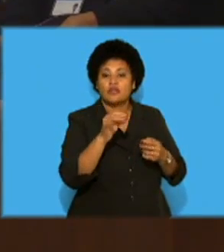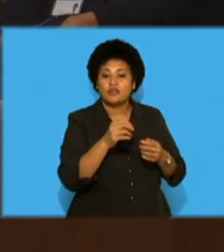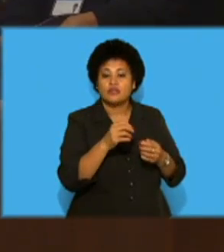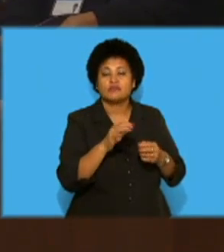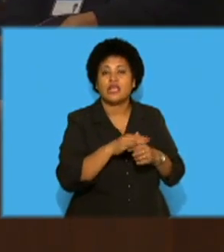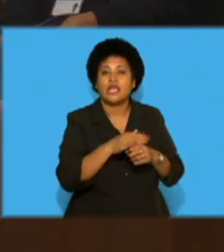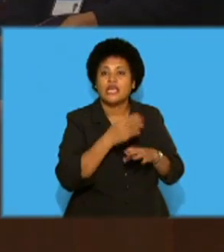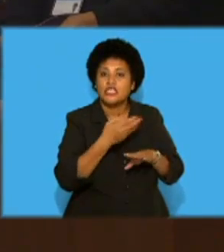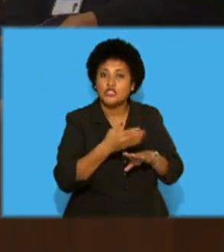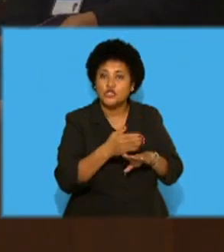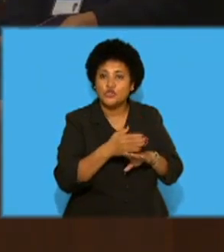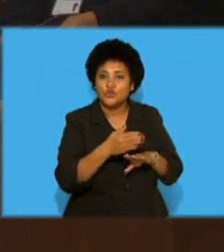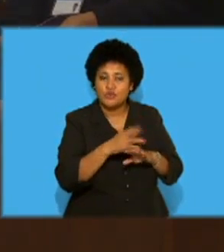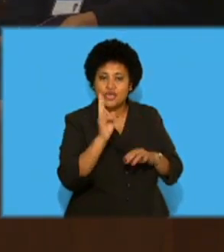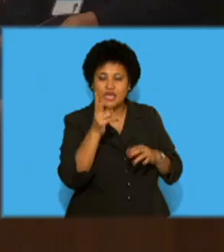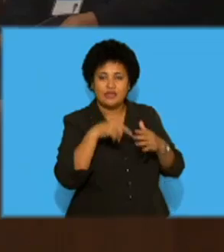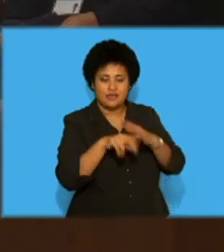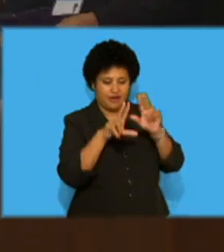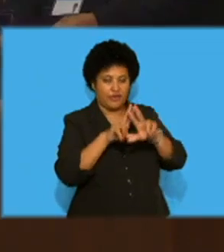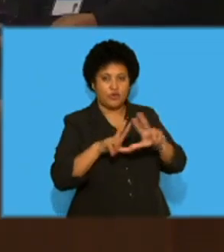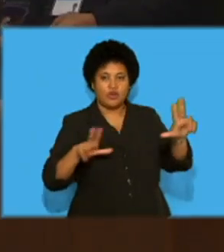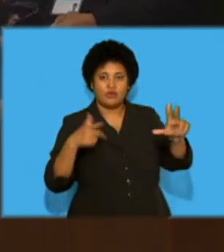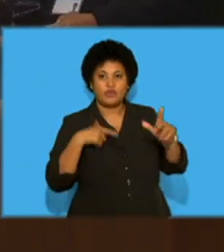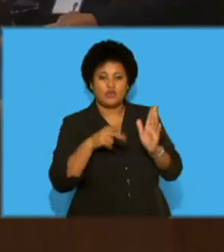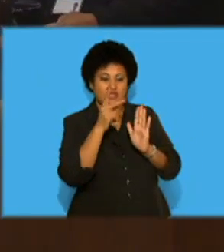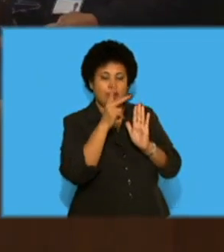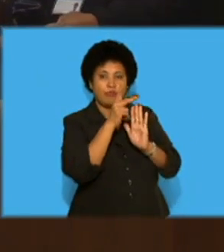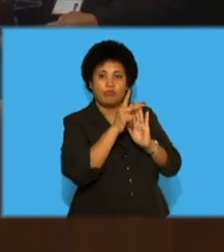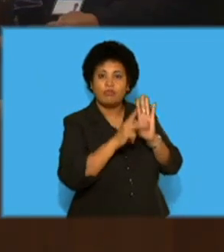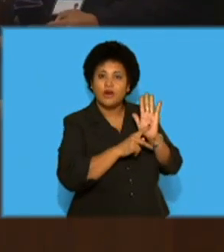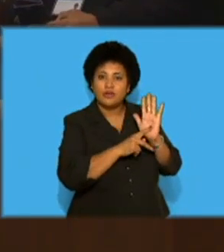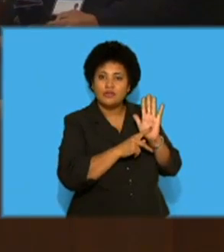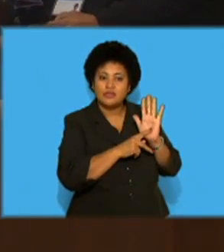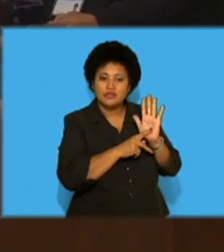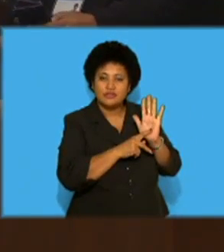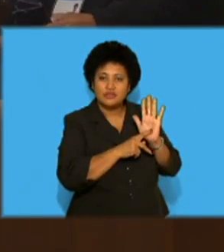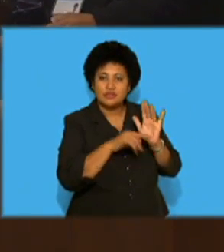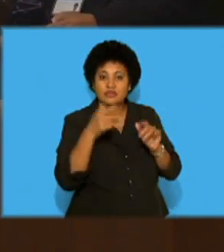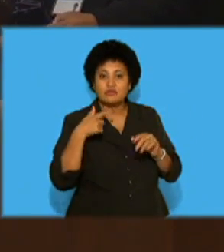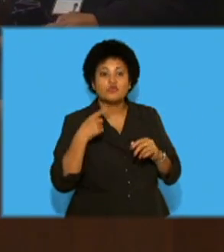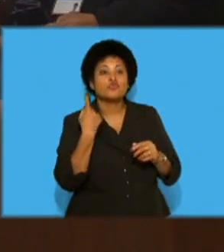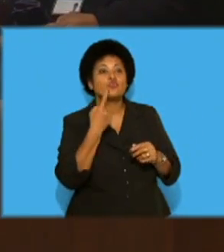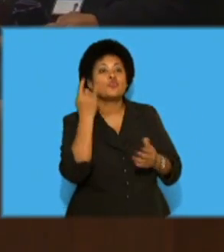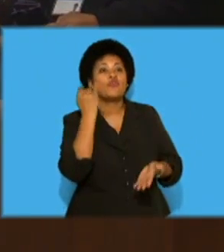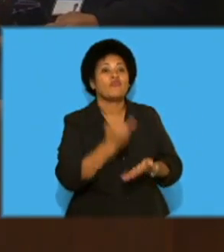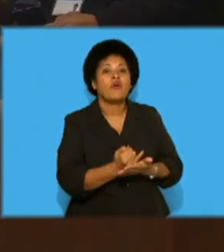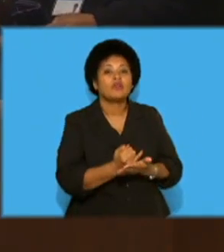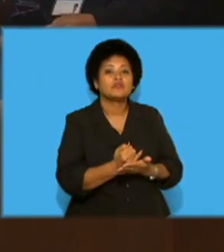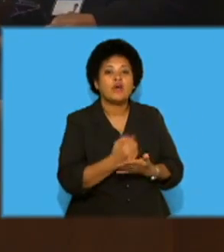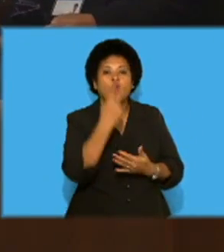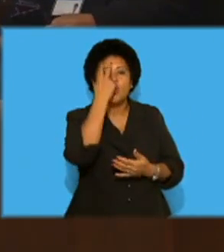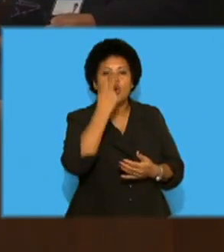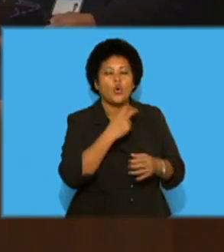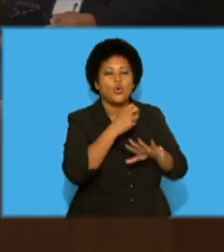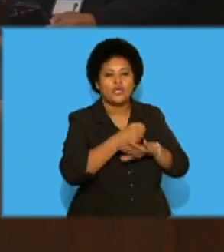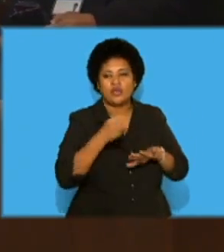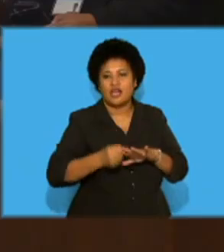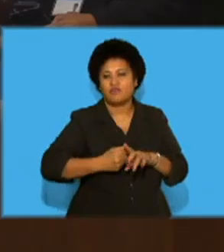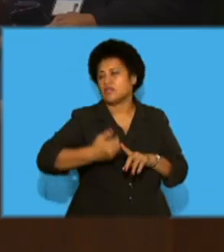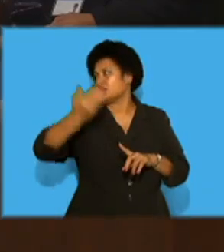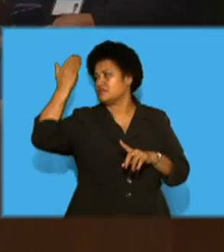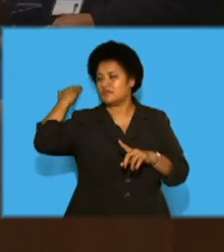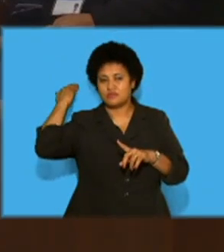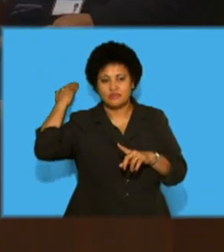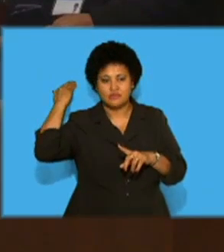Vanuatu because of the policies specifically and directly of the previous governments, specifically of politicization